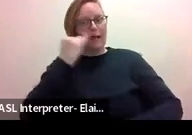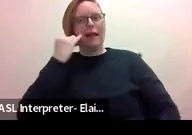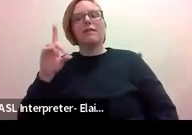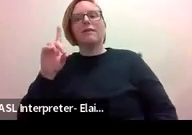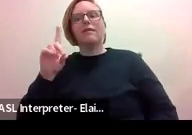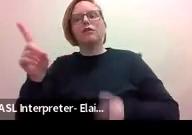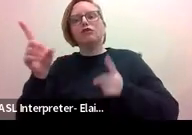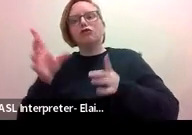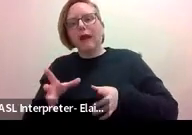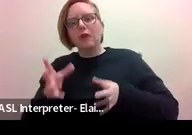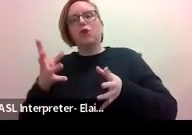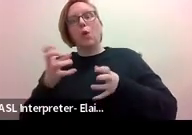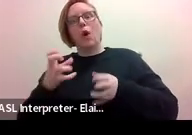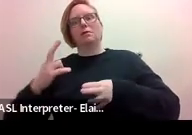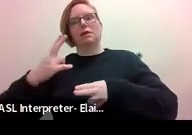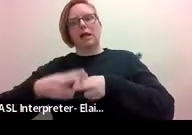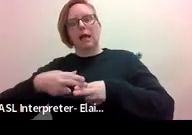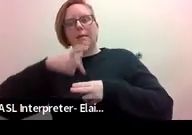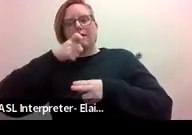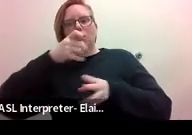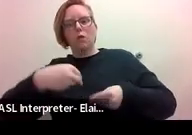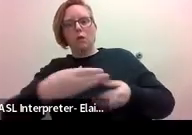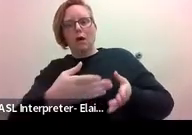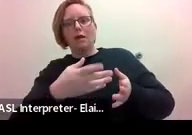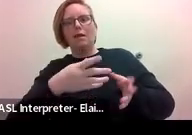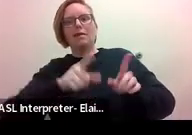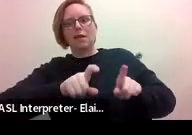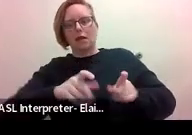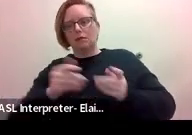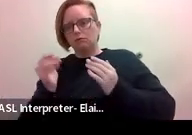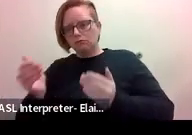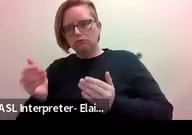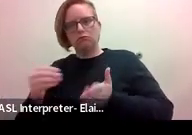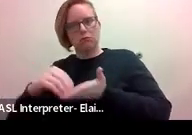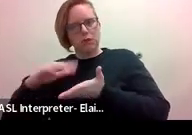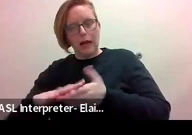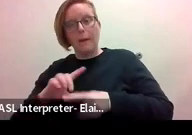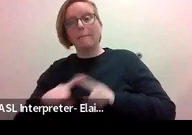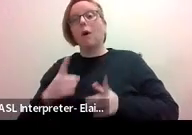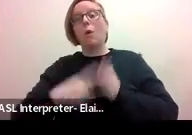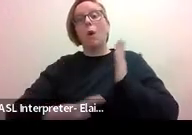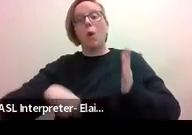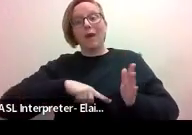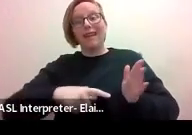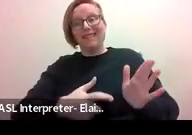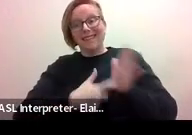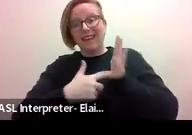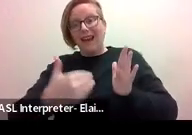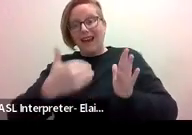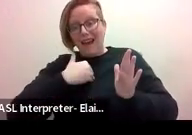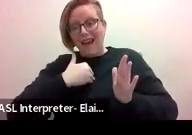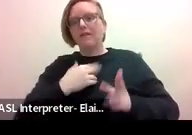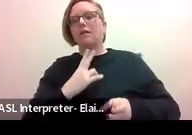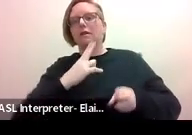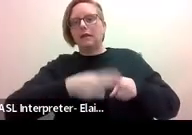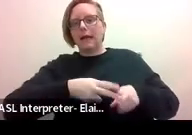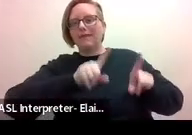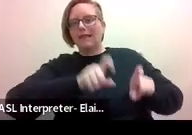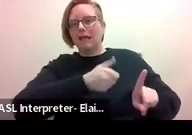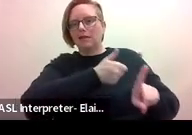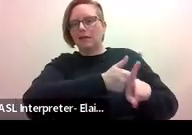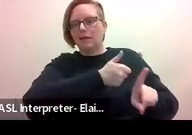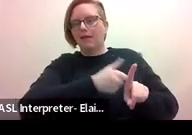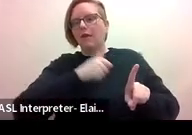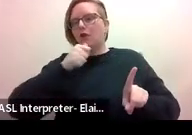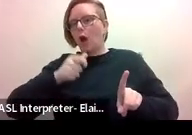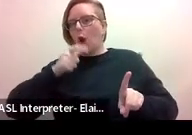know, go above and beyond, but for compliance for what we're looking for, that's correct. Right. Yep. So no dates and no scores